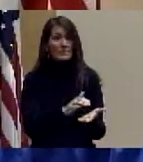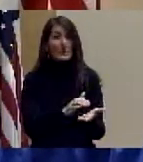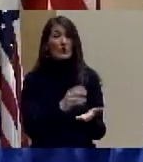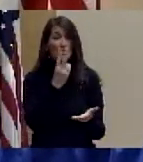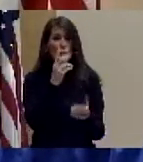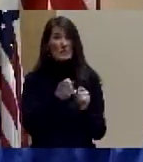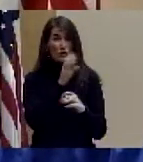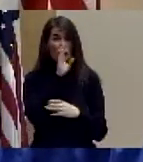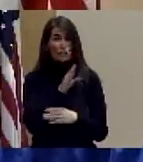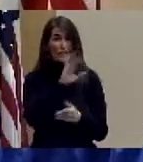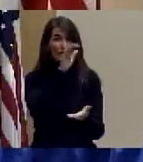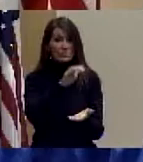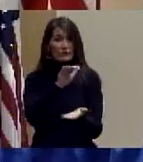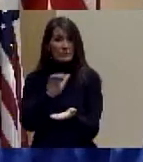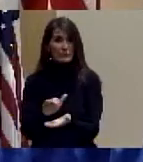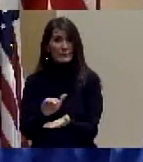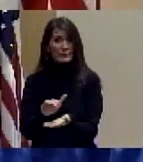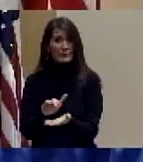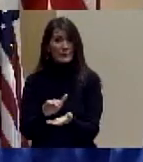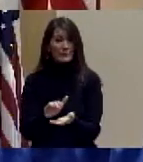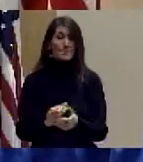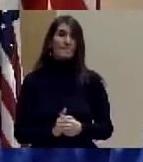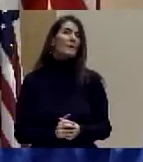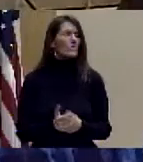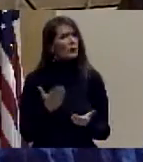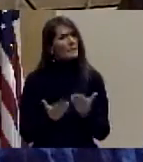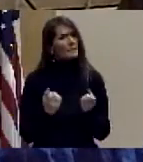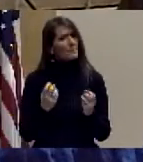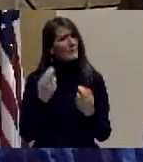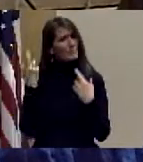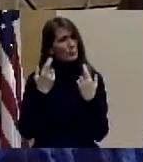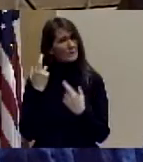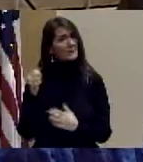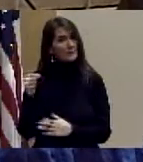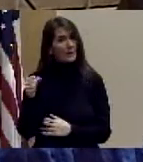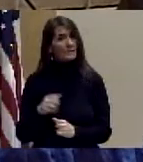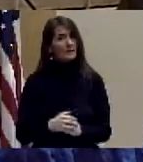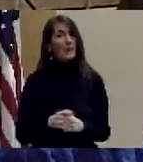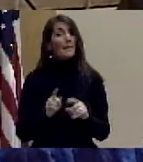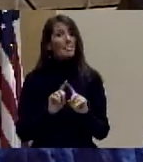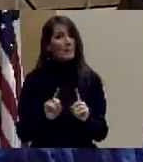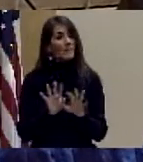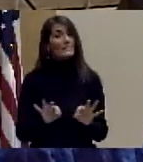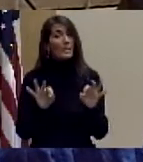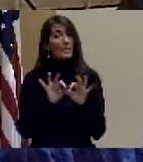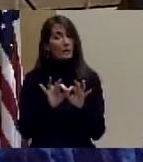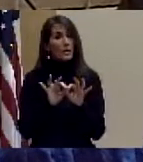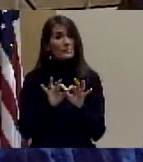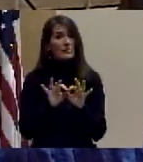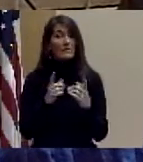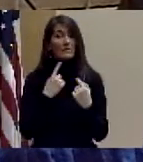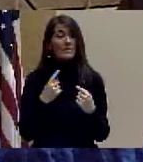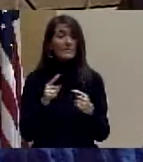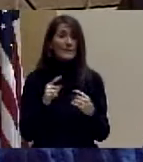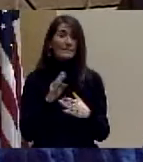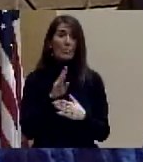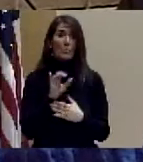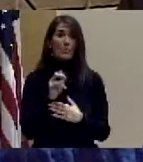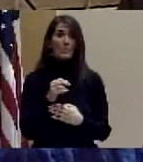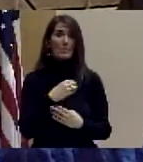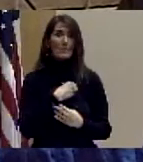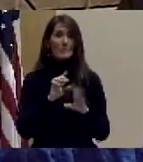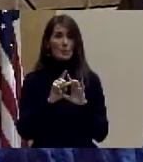year. There may be a lot of causes for that, but I think it's important that the success that the Brighton Police Department has